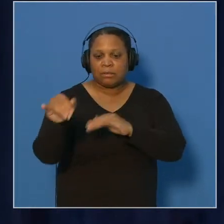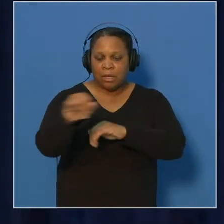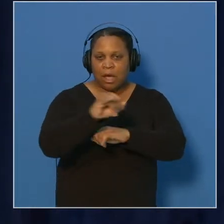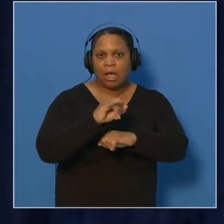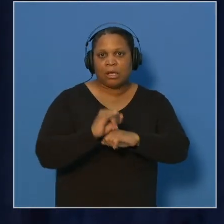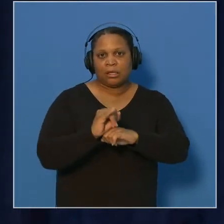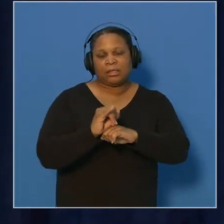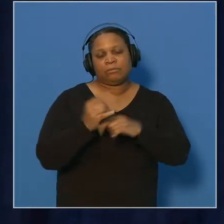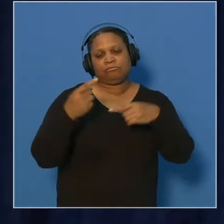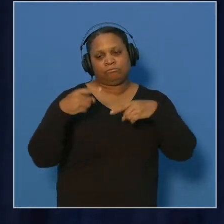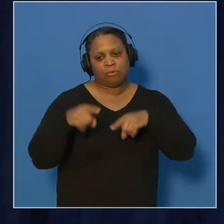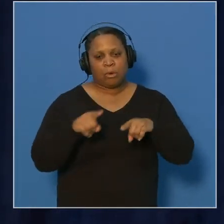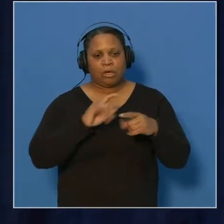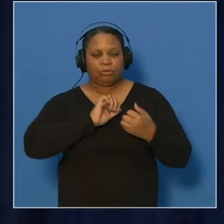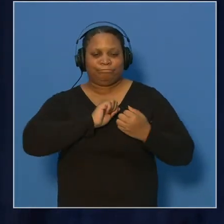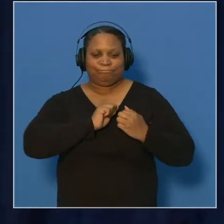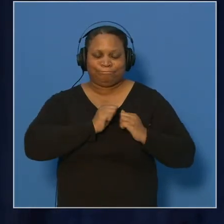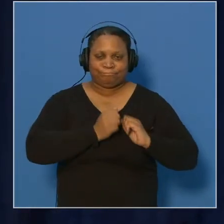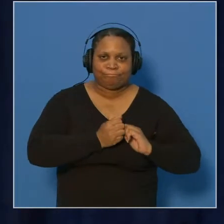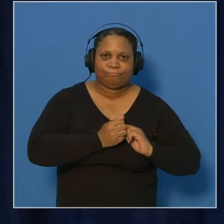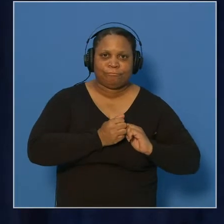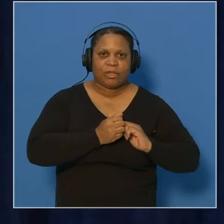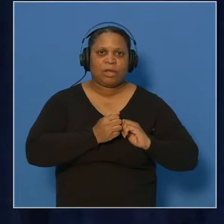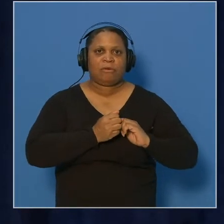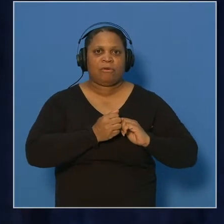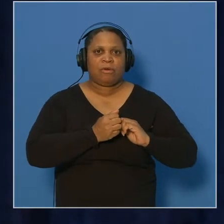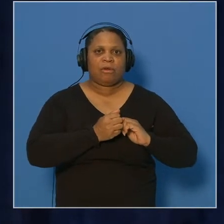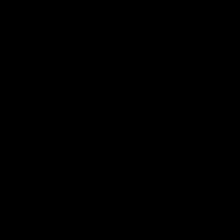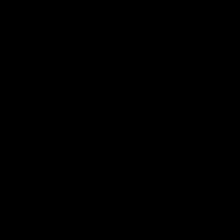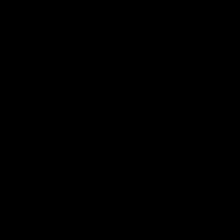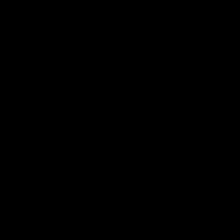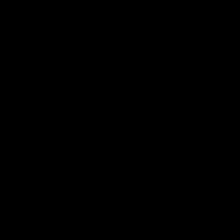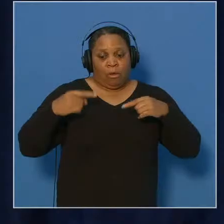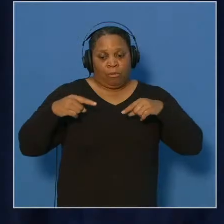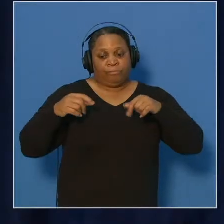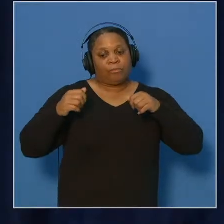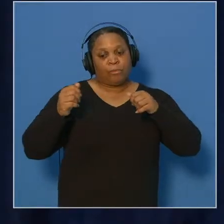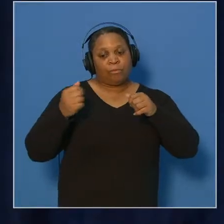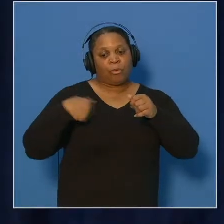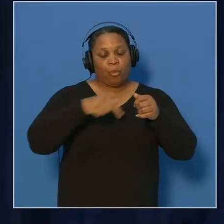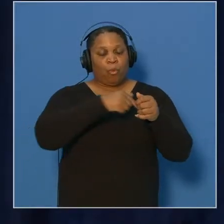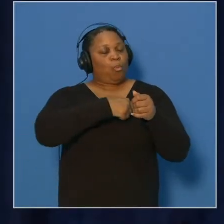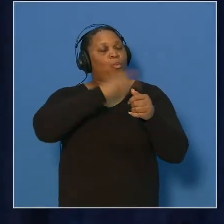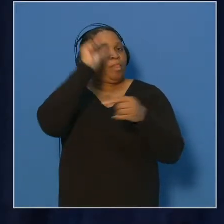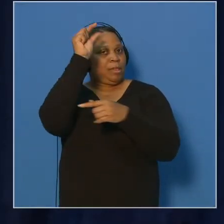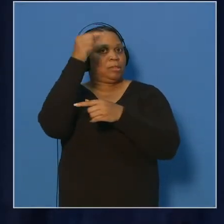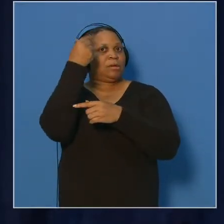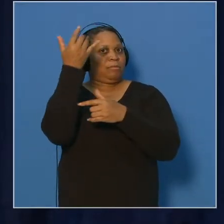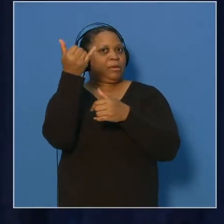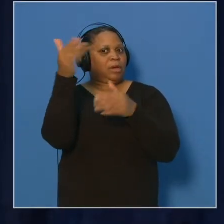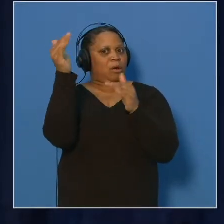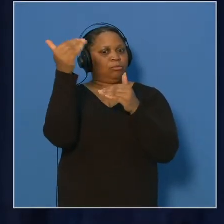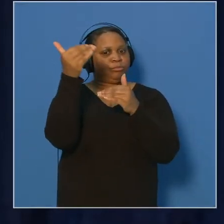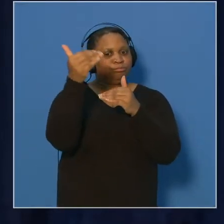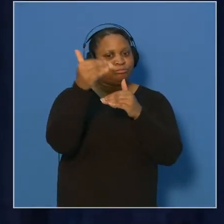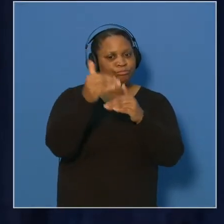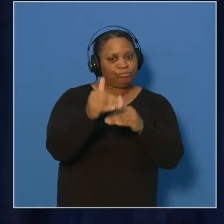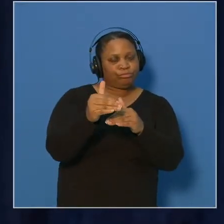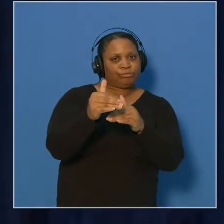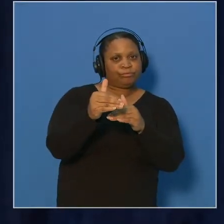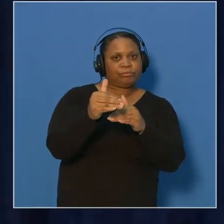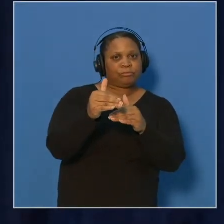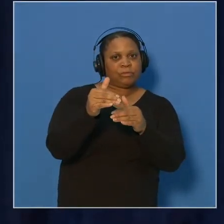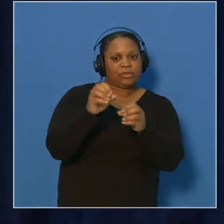one. As a government, we will continue to work hard to manage the spread and reduce the impact of this